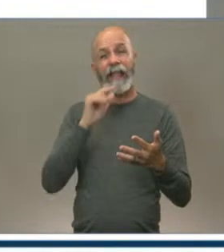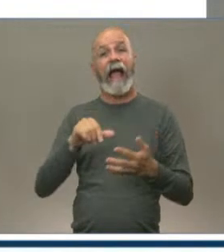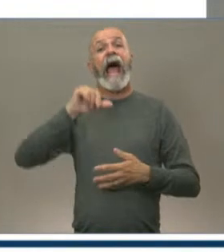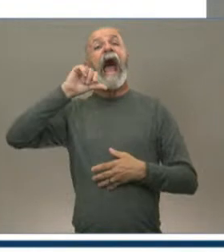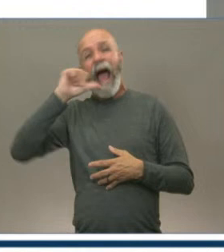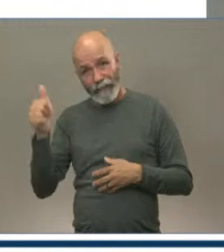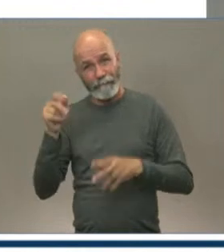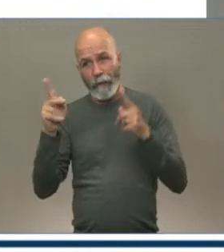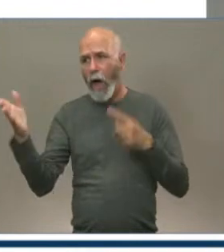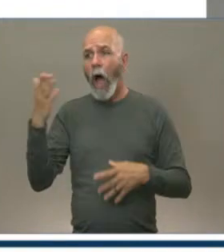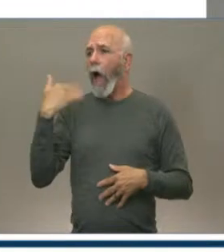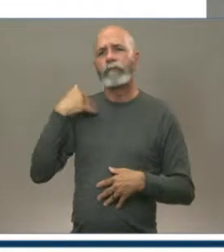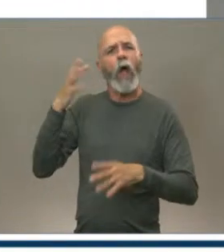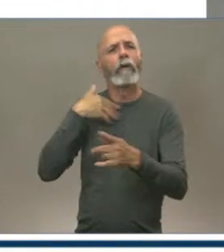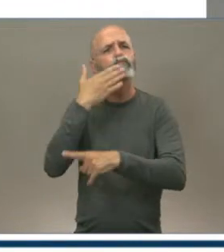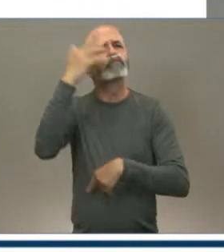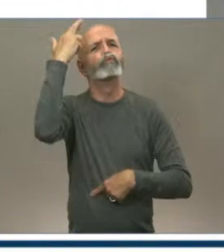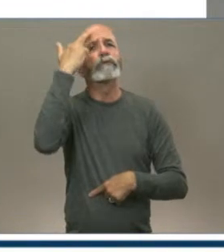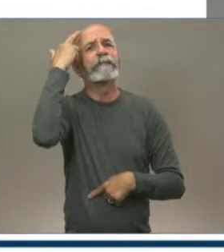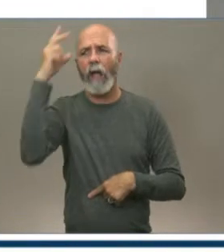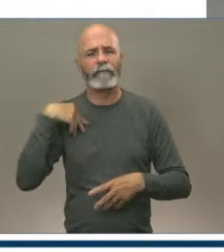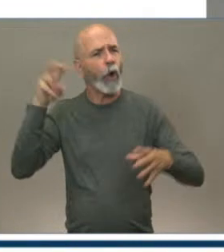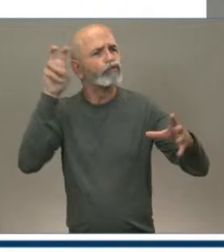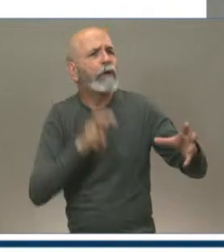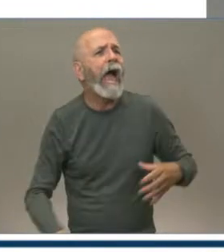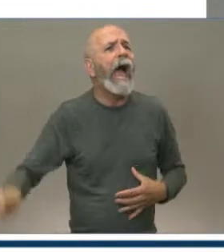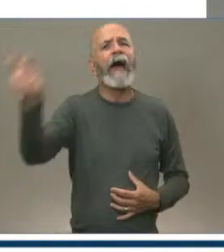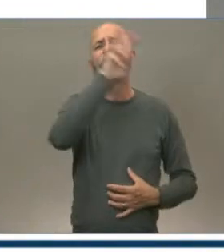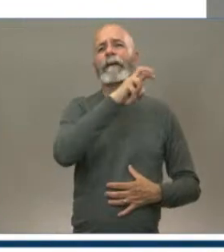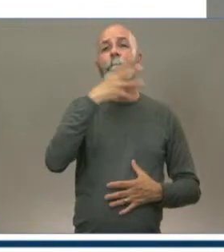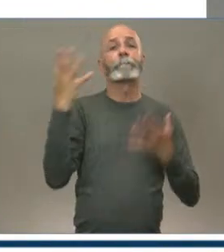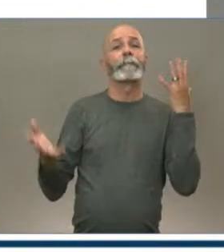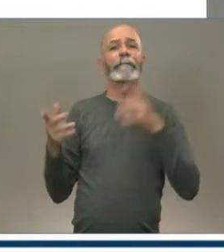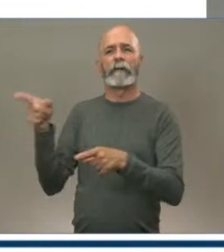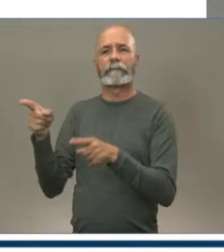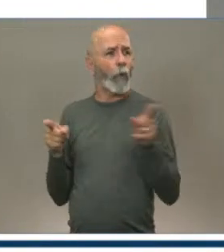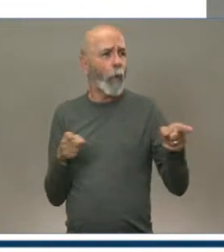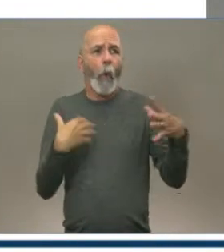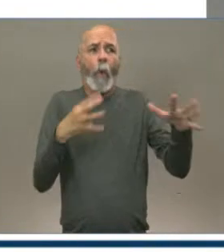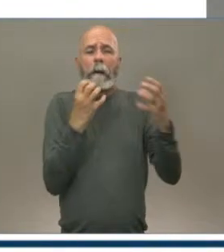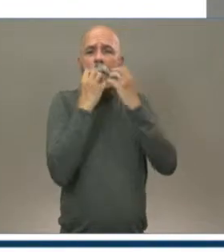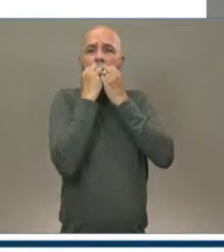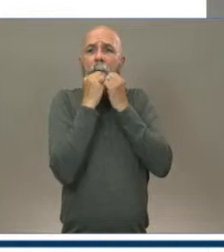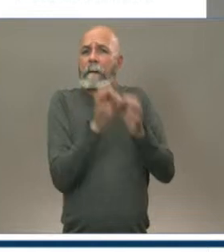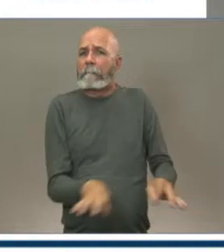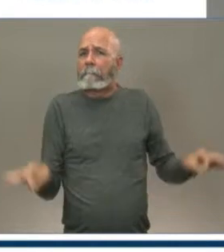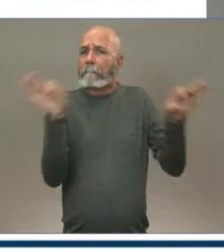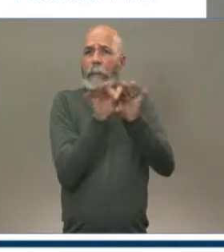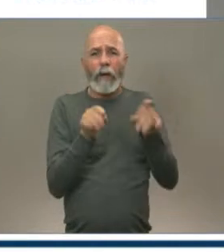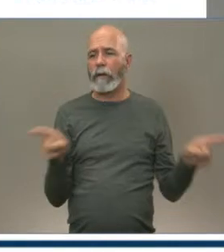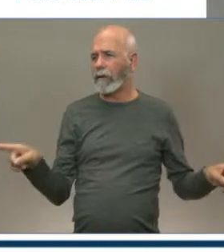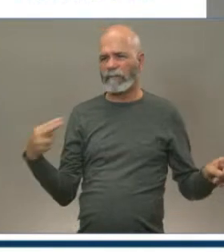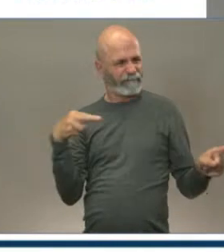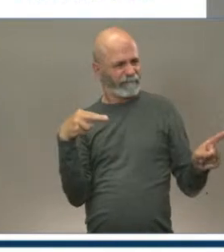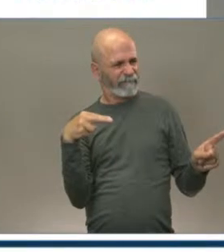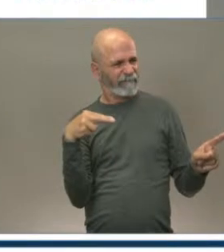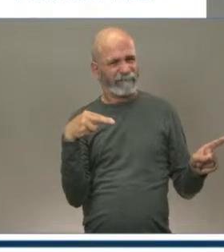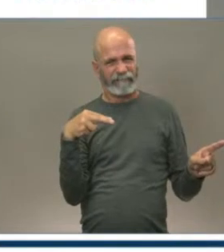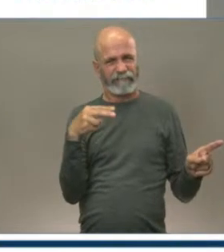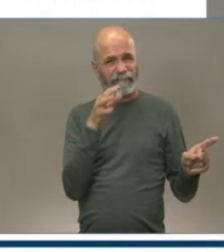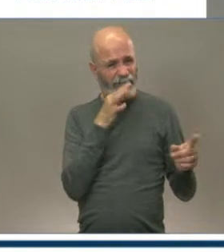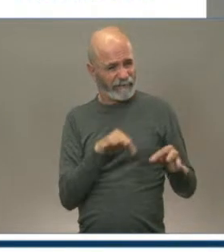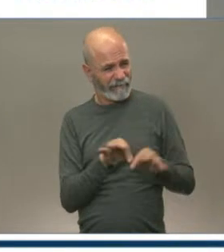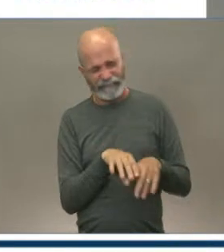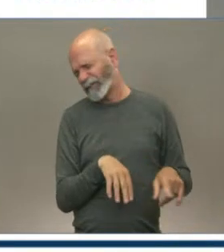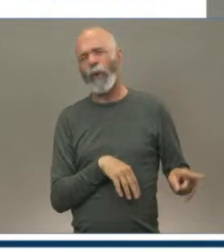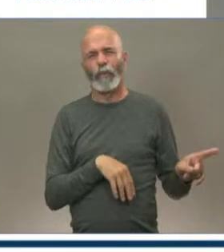province. What is necessary for some may not be for others. For example, you may need to move to another community or help